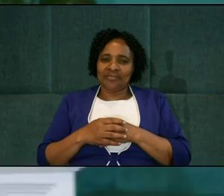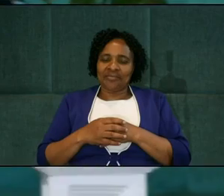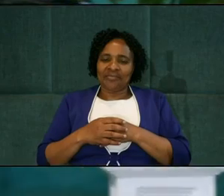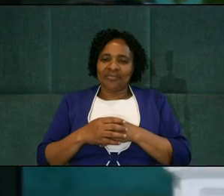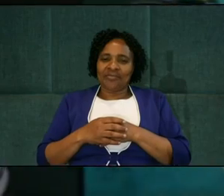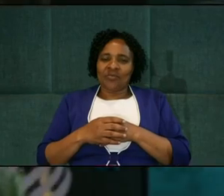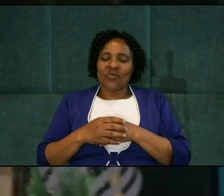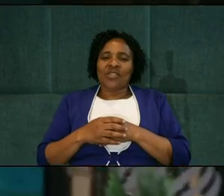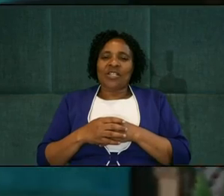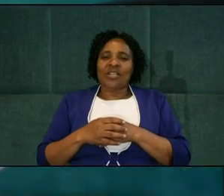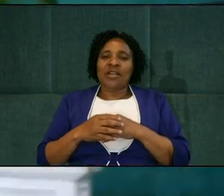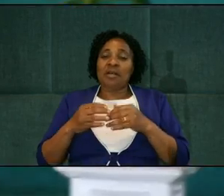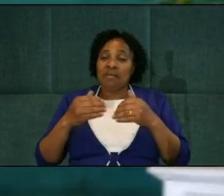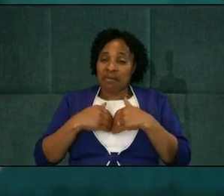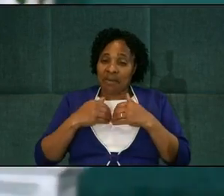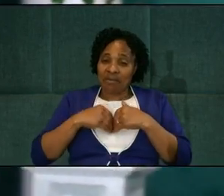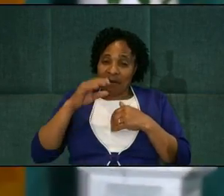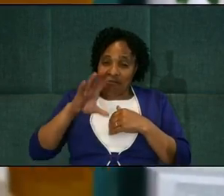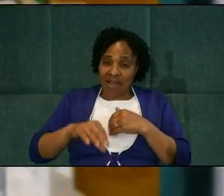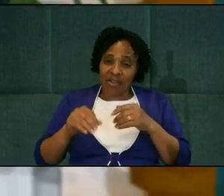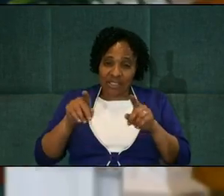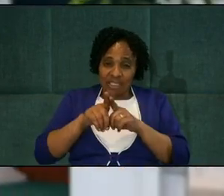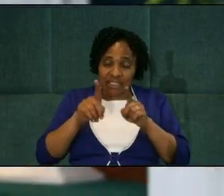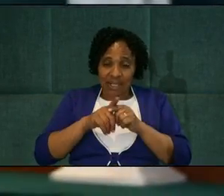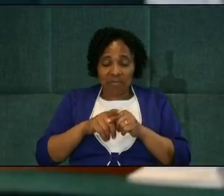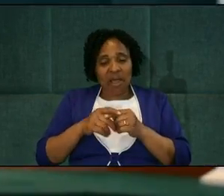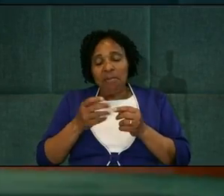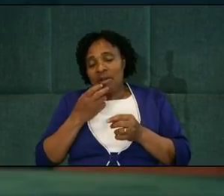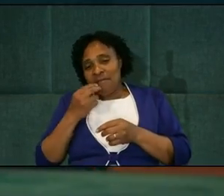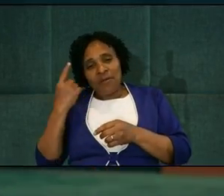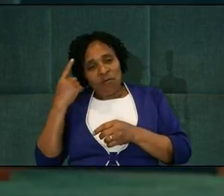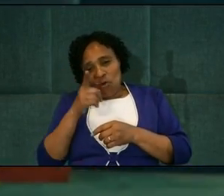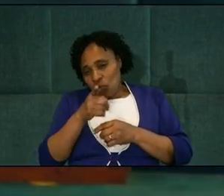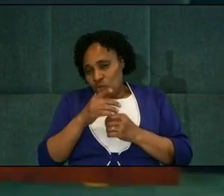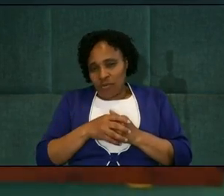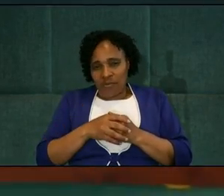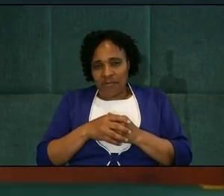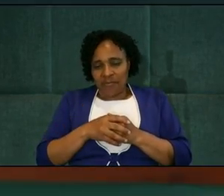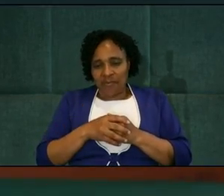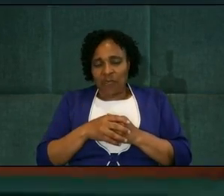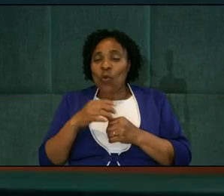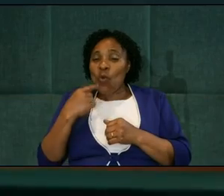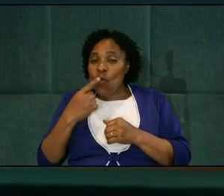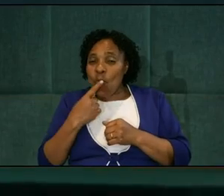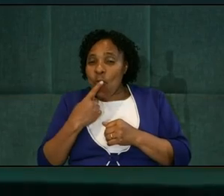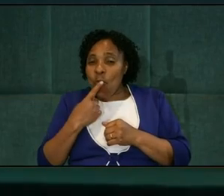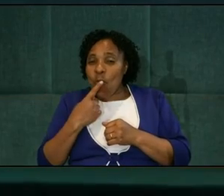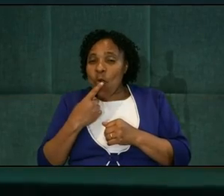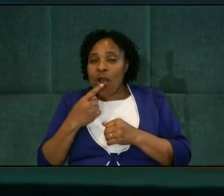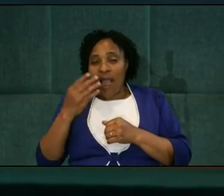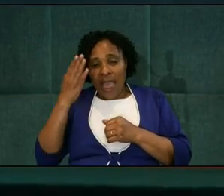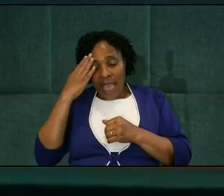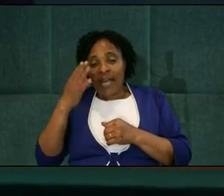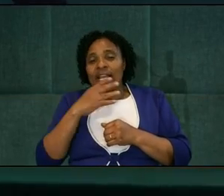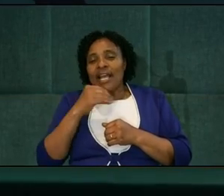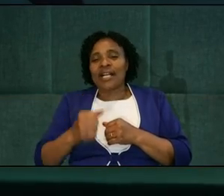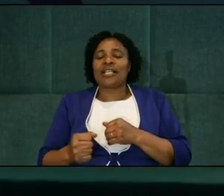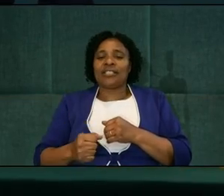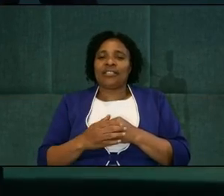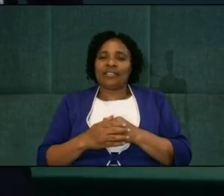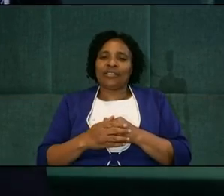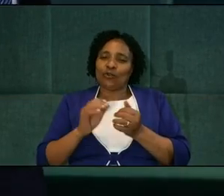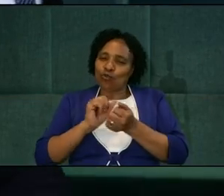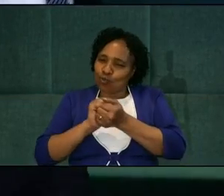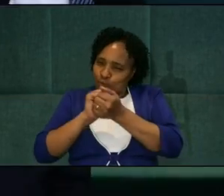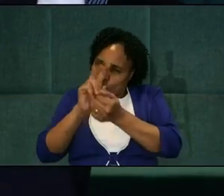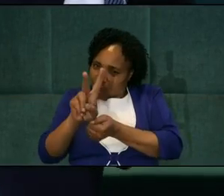Oh, Jesus. Are you having fun like me here? I'm having fun up here. Who are they? Head elders. 12 head